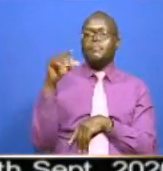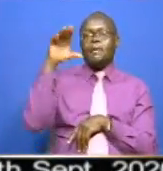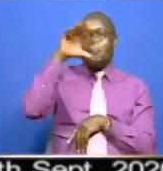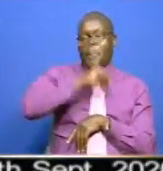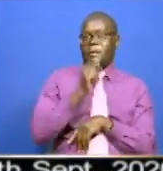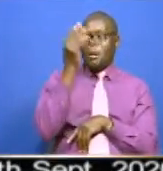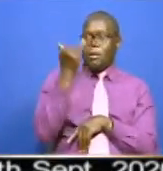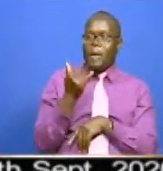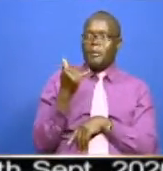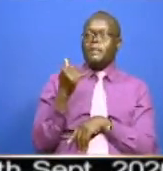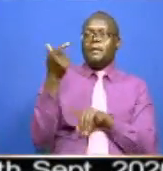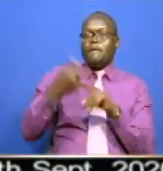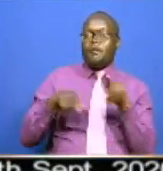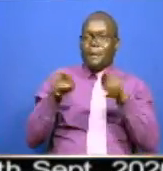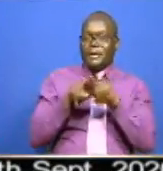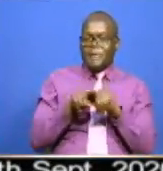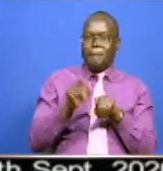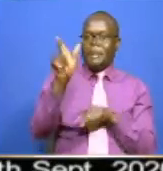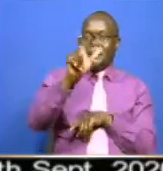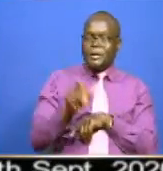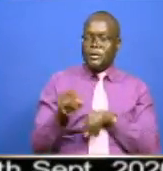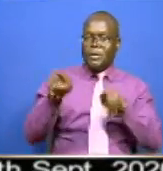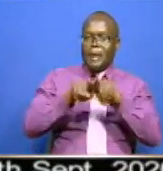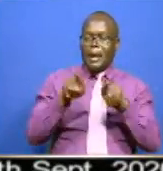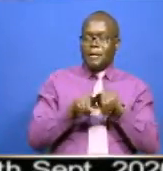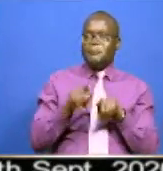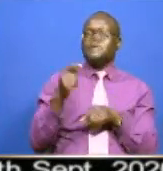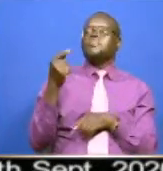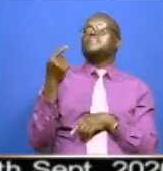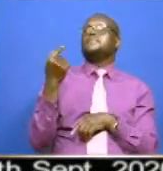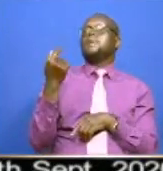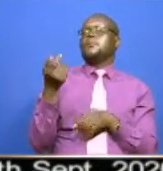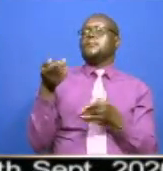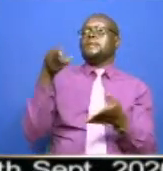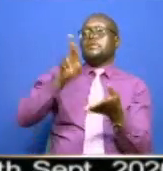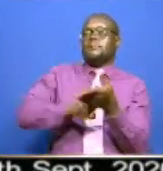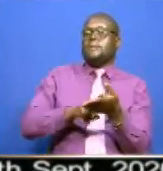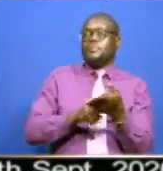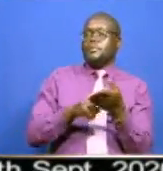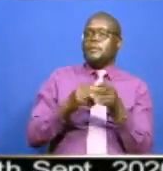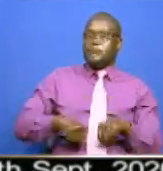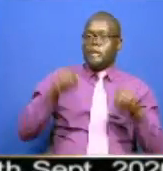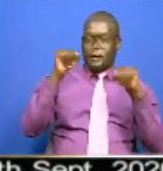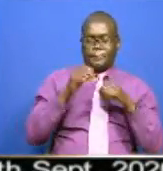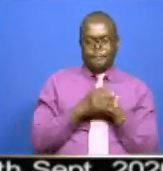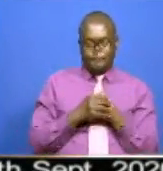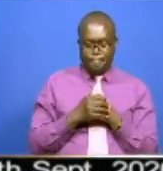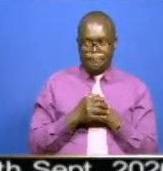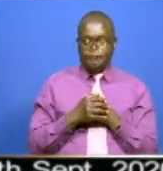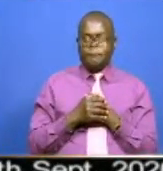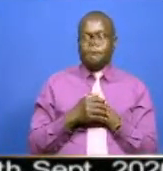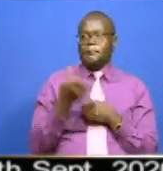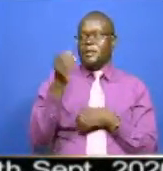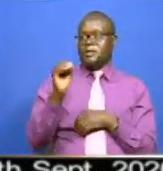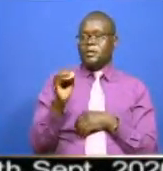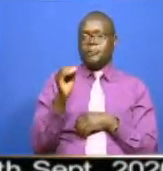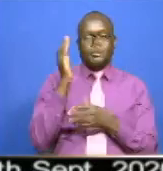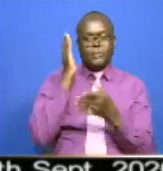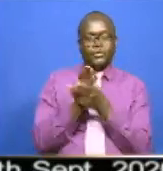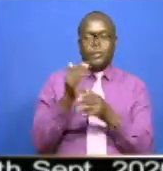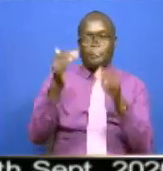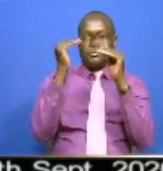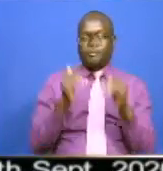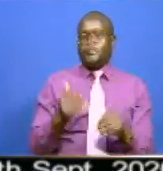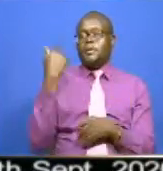because she came from the same region as the nominee for registrar and from the same ethnicity. So obviously they had to come to number